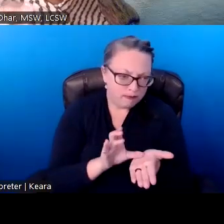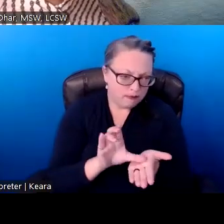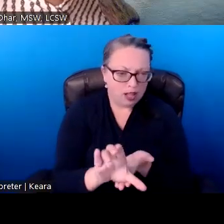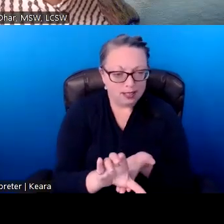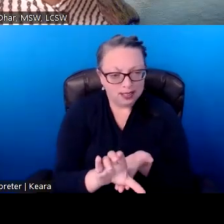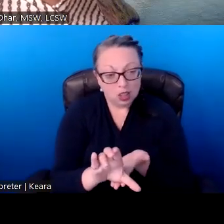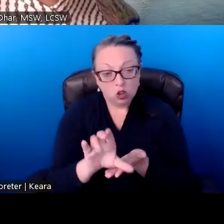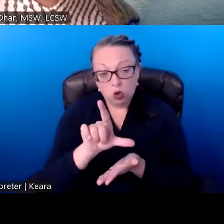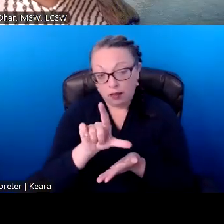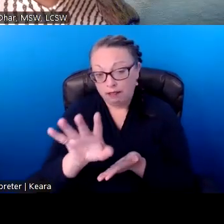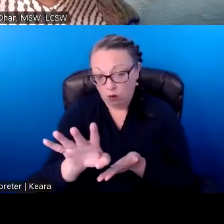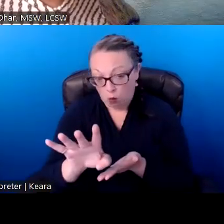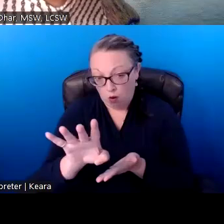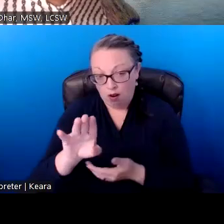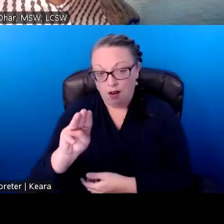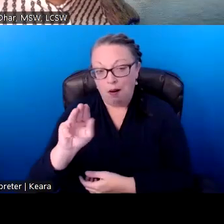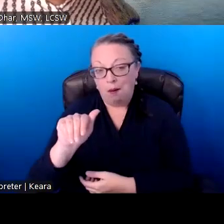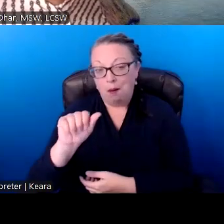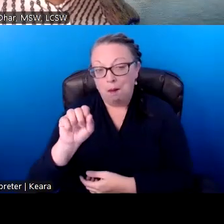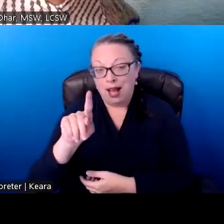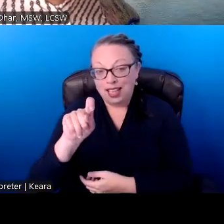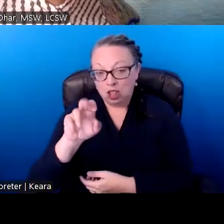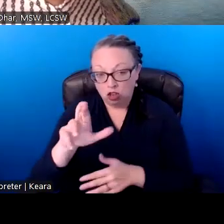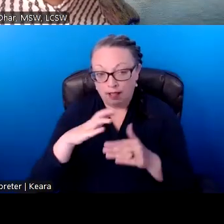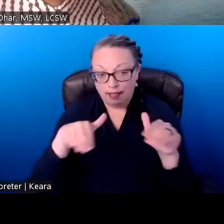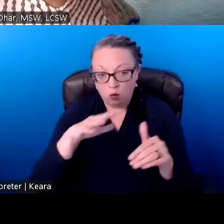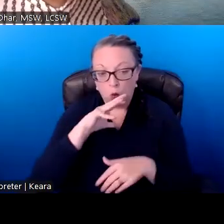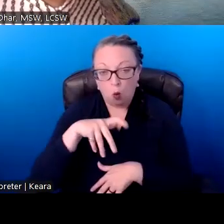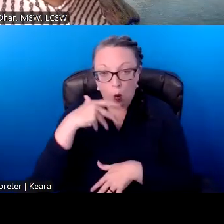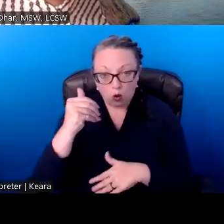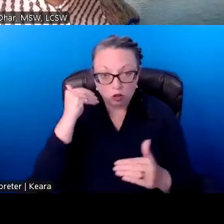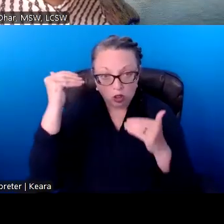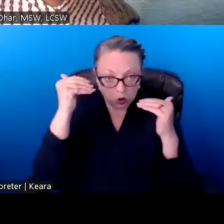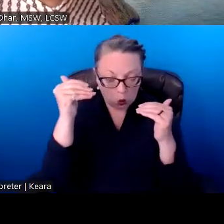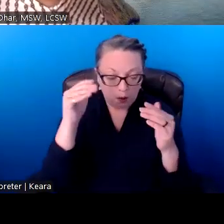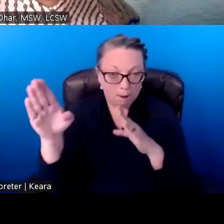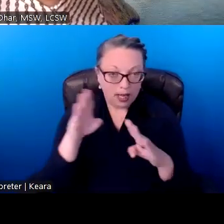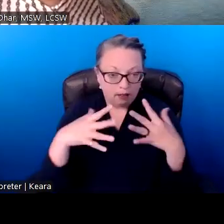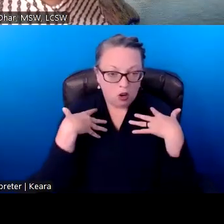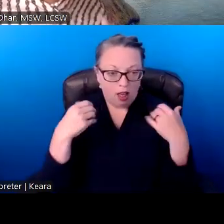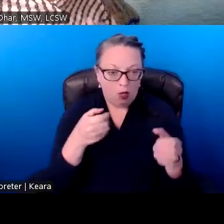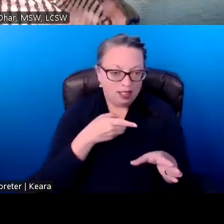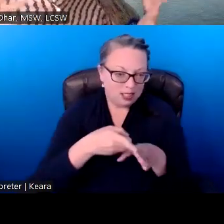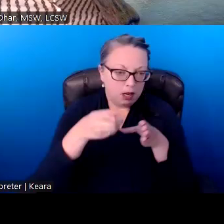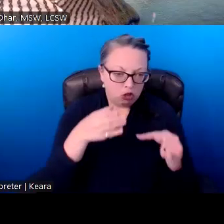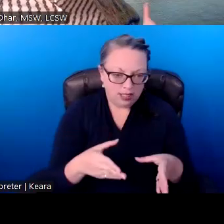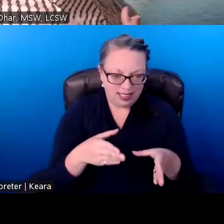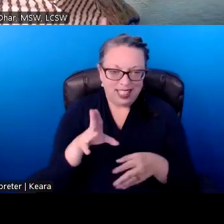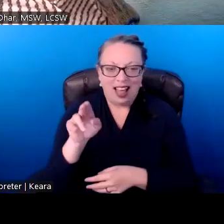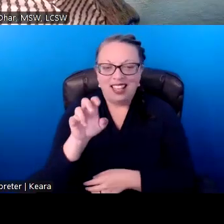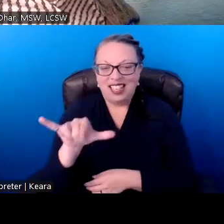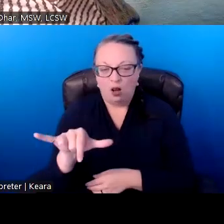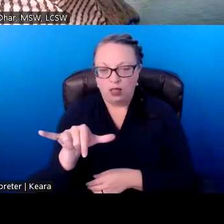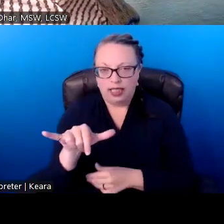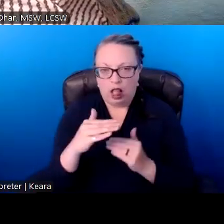part, 24 master's level older adult behavioral health specialists at the county level. In Oregon, we have